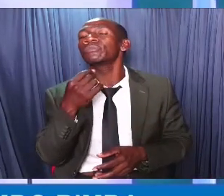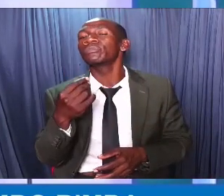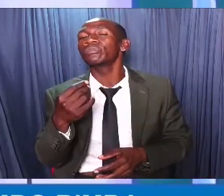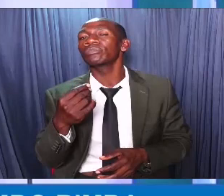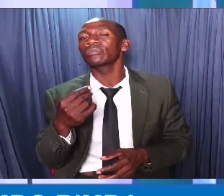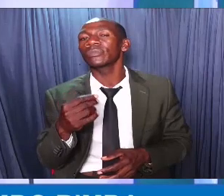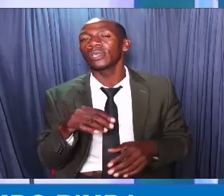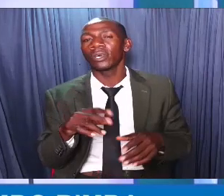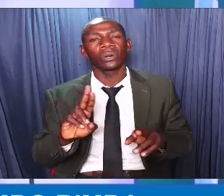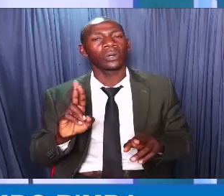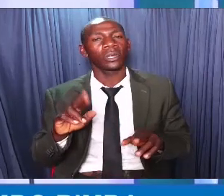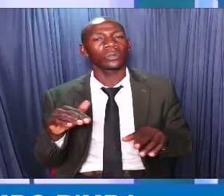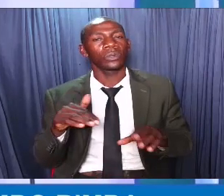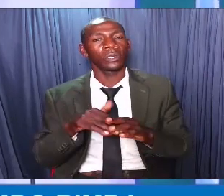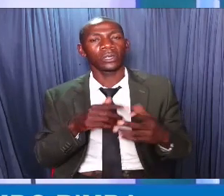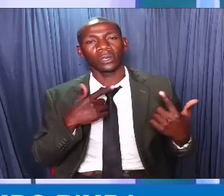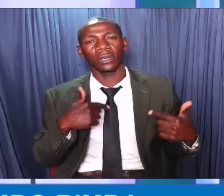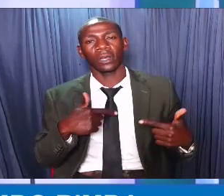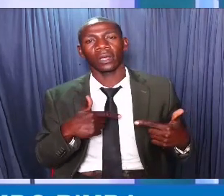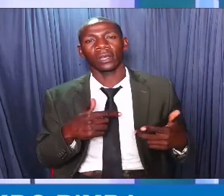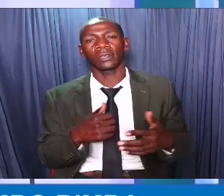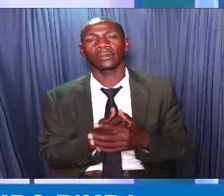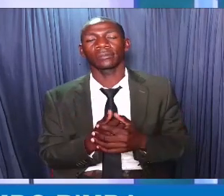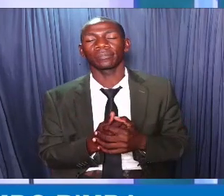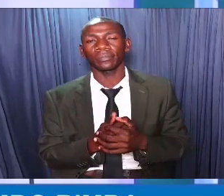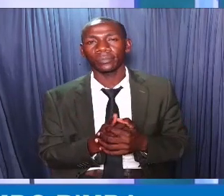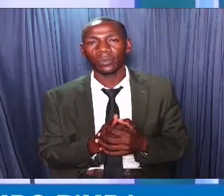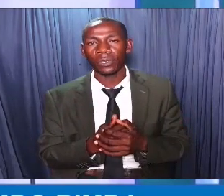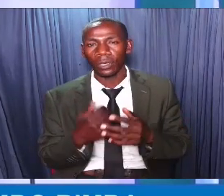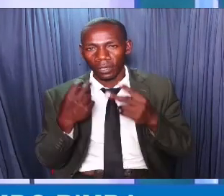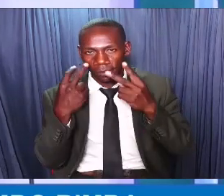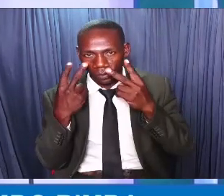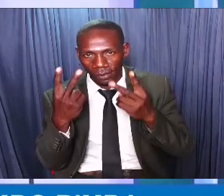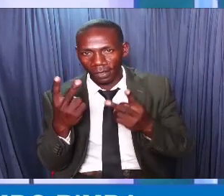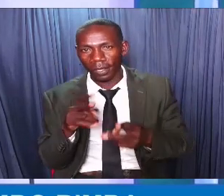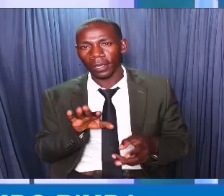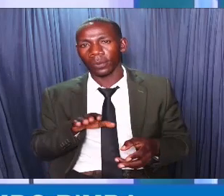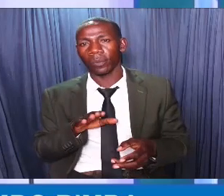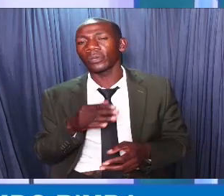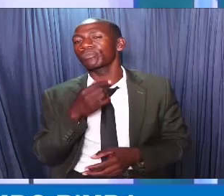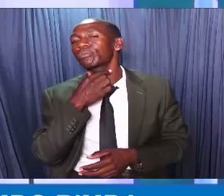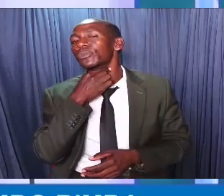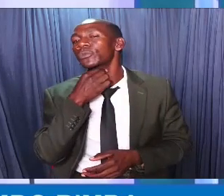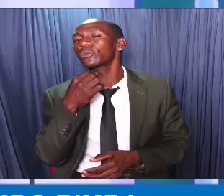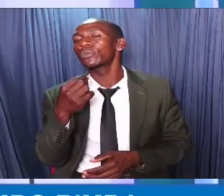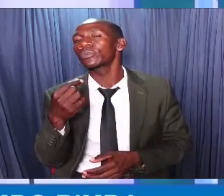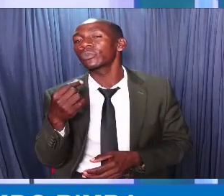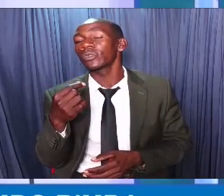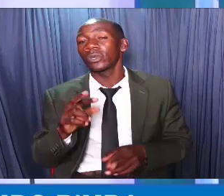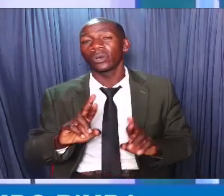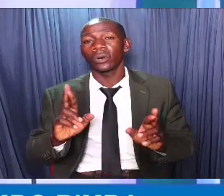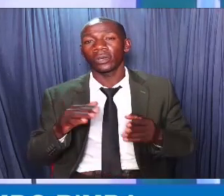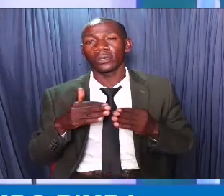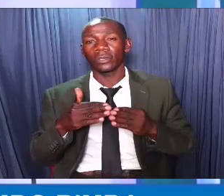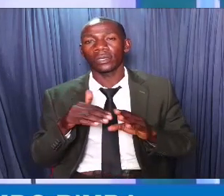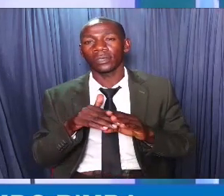lustfully. Ameshazini naye moyoni mwake. Has already committed sin with her in her heart. Amtazamaye mwanamke kwa kumtamani. When looking at a woman lustfully. Ameshazini naye